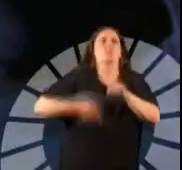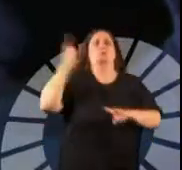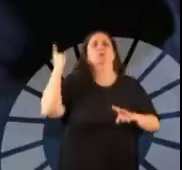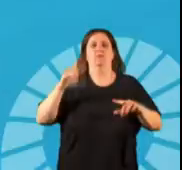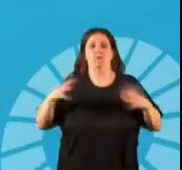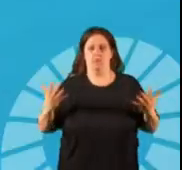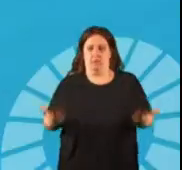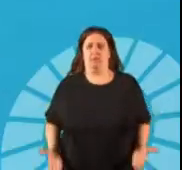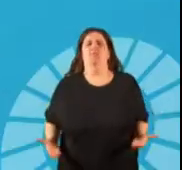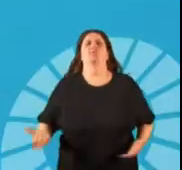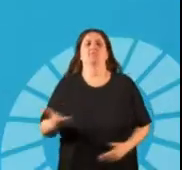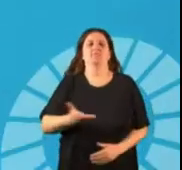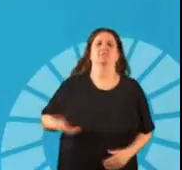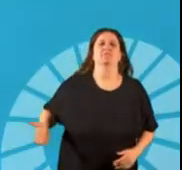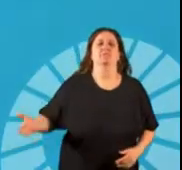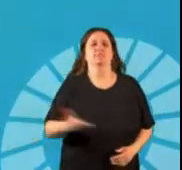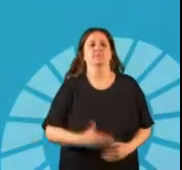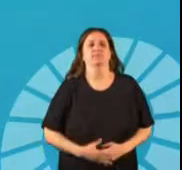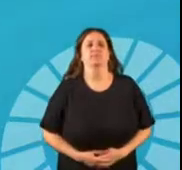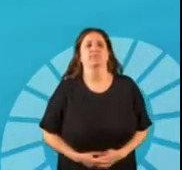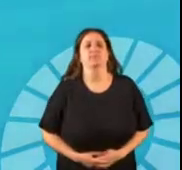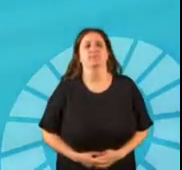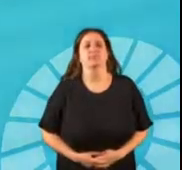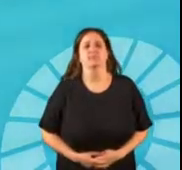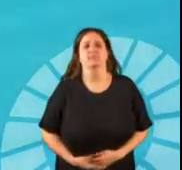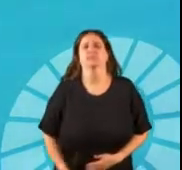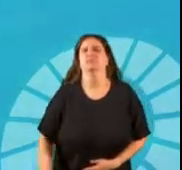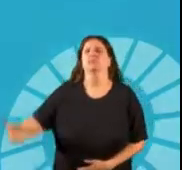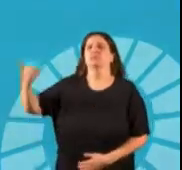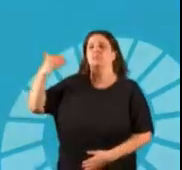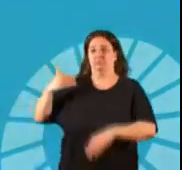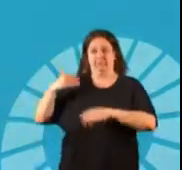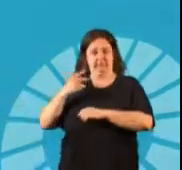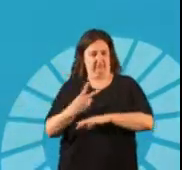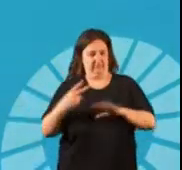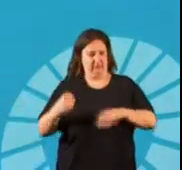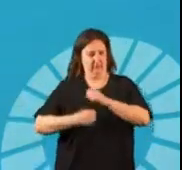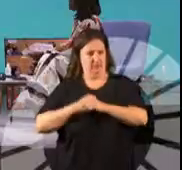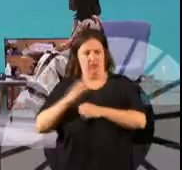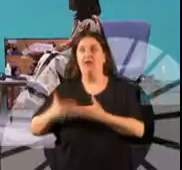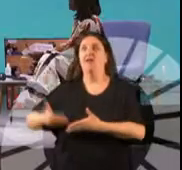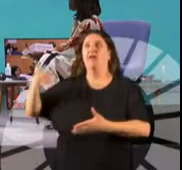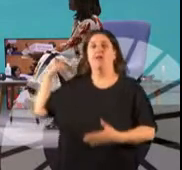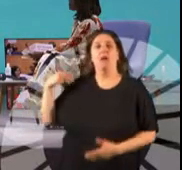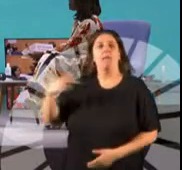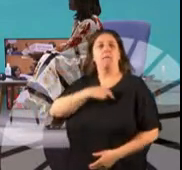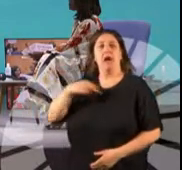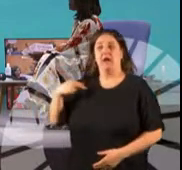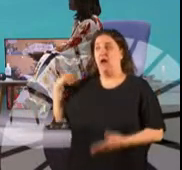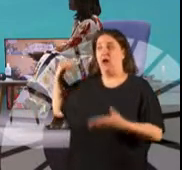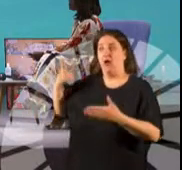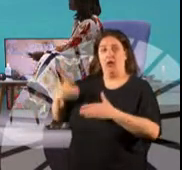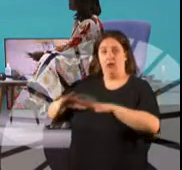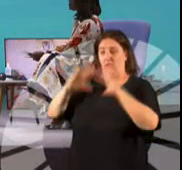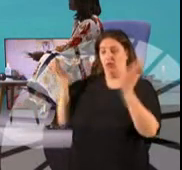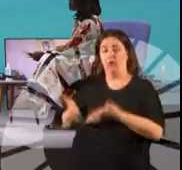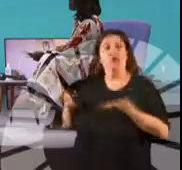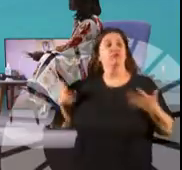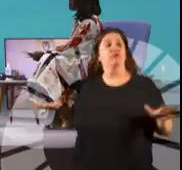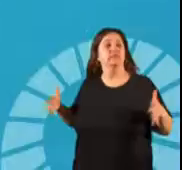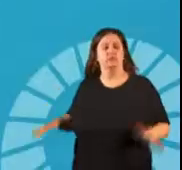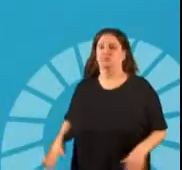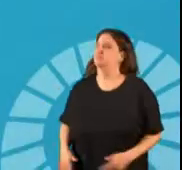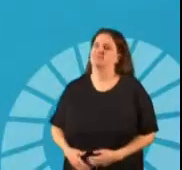we thought we weren't going to be living through as a world. My heart goes out to so many families who are still ravaged by